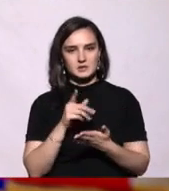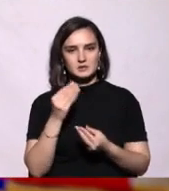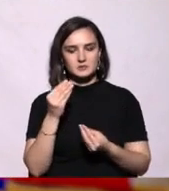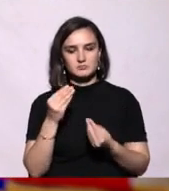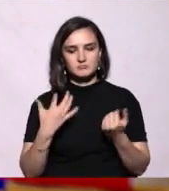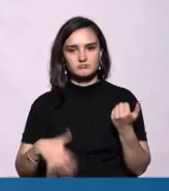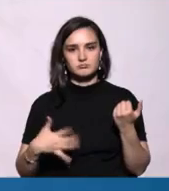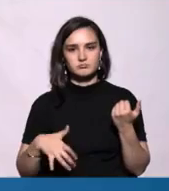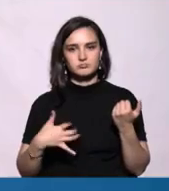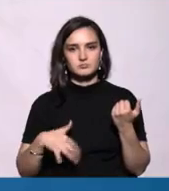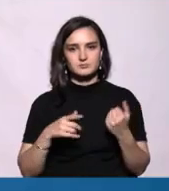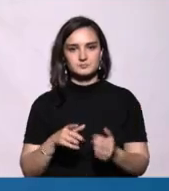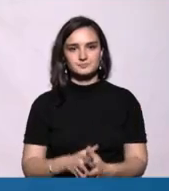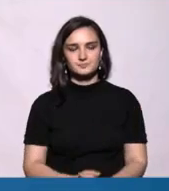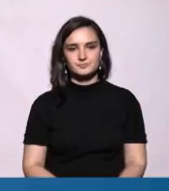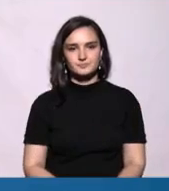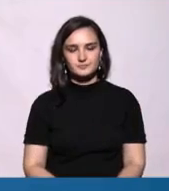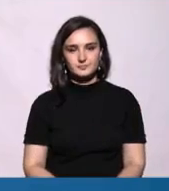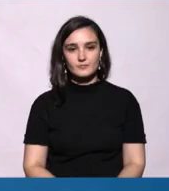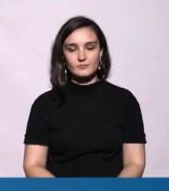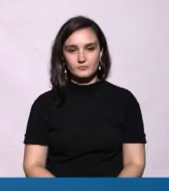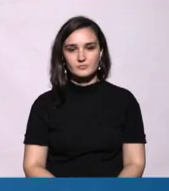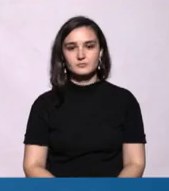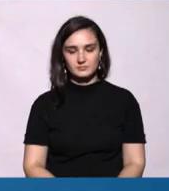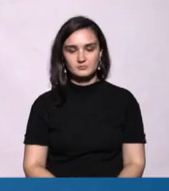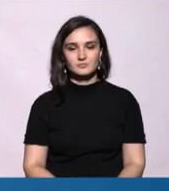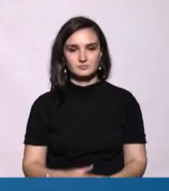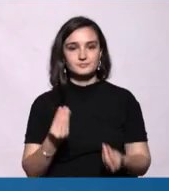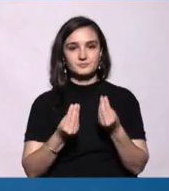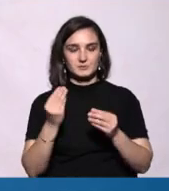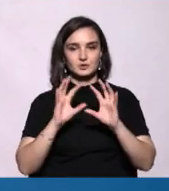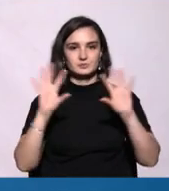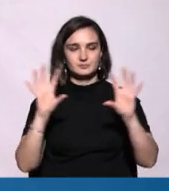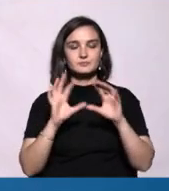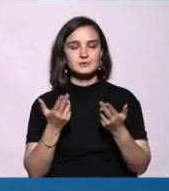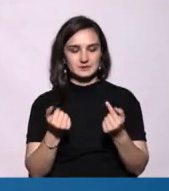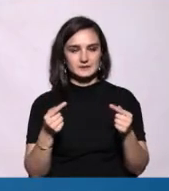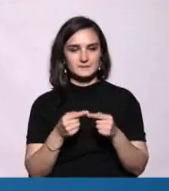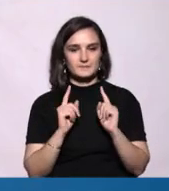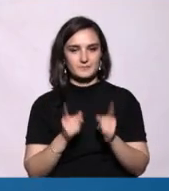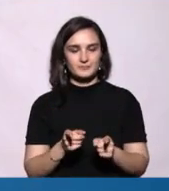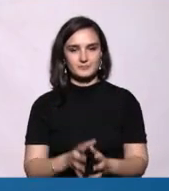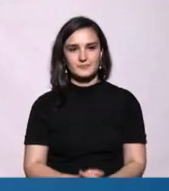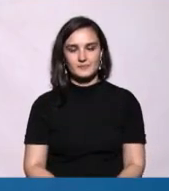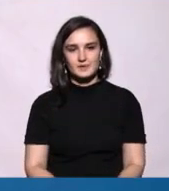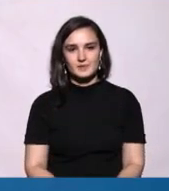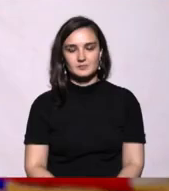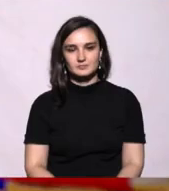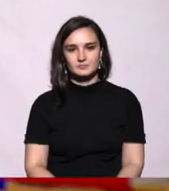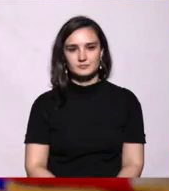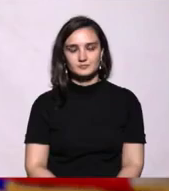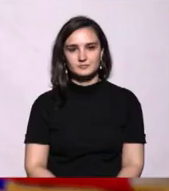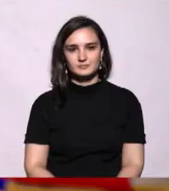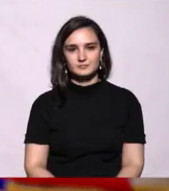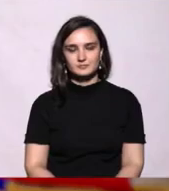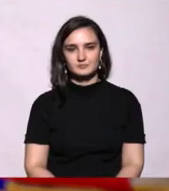play column? Oh, exactly right. Great job. It's play volleyball. Exactly.